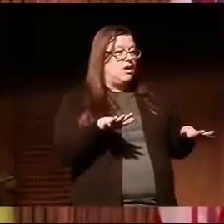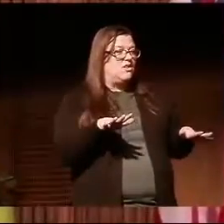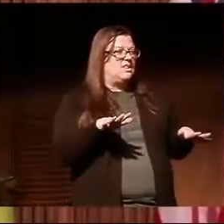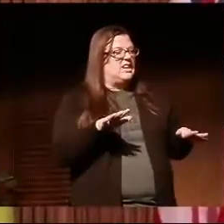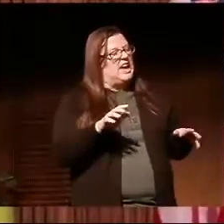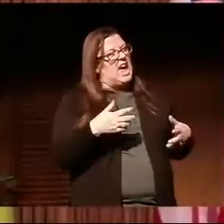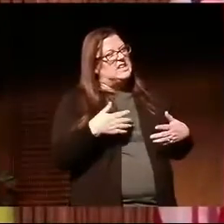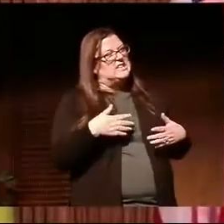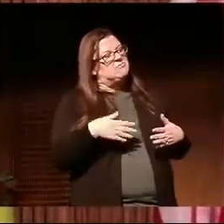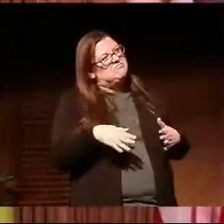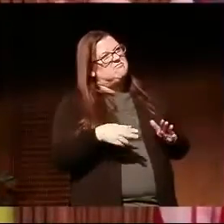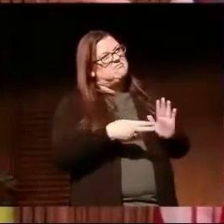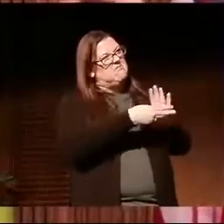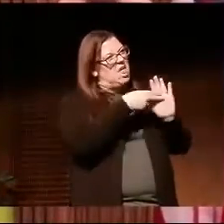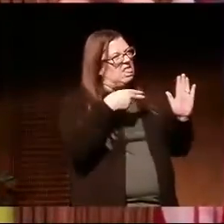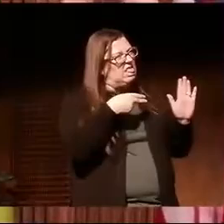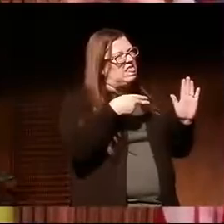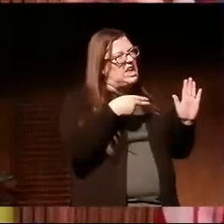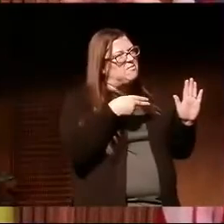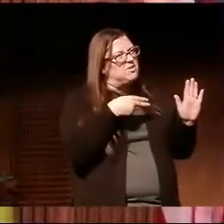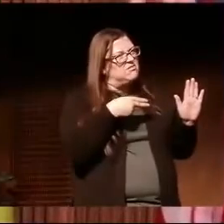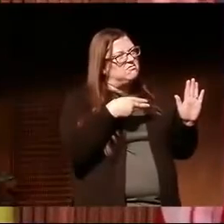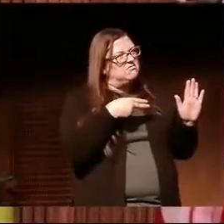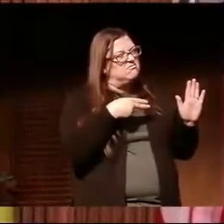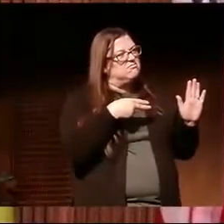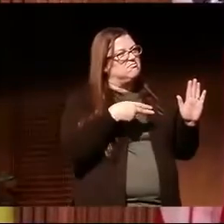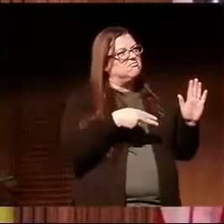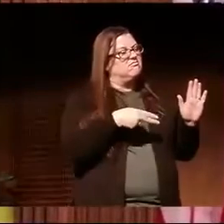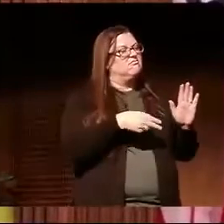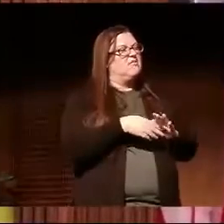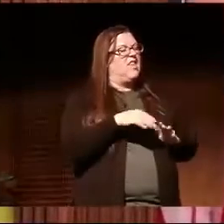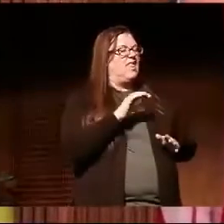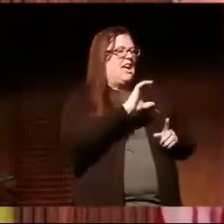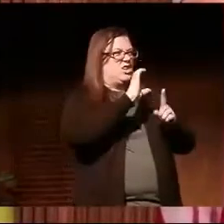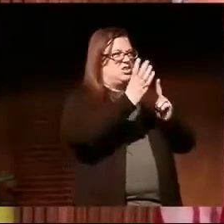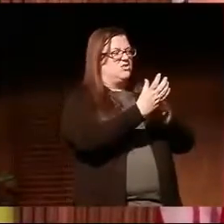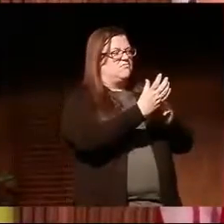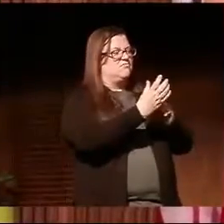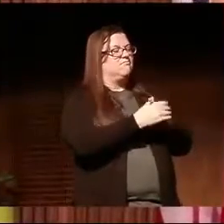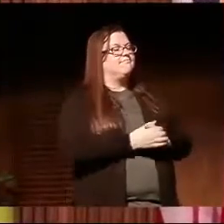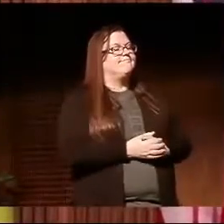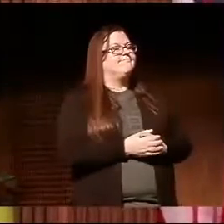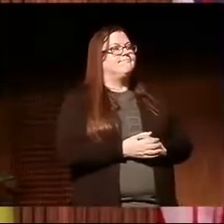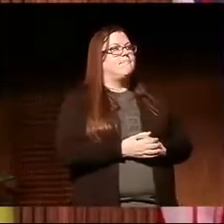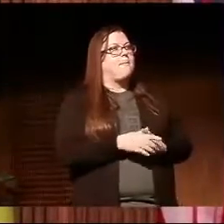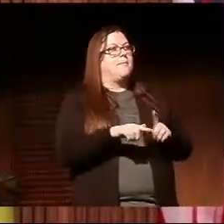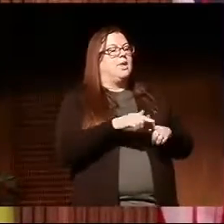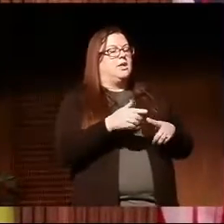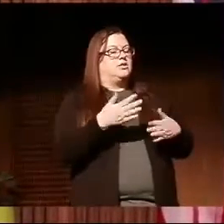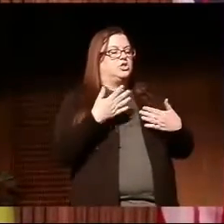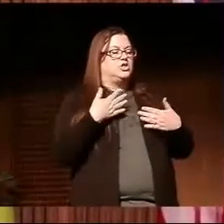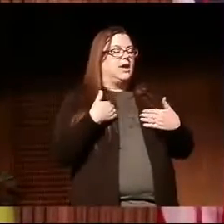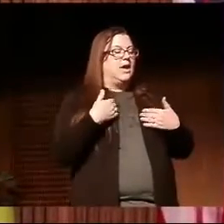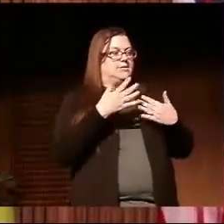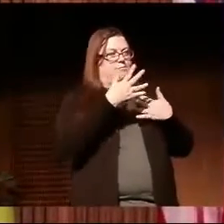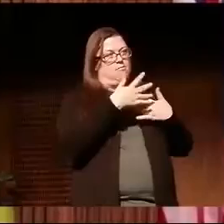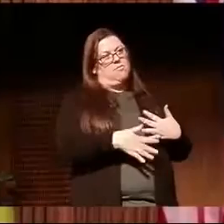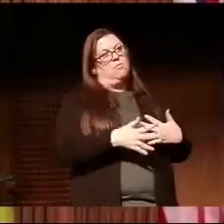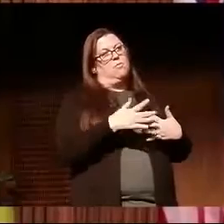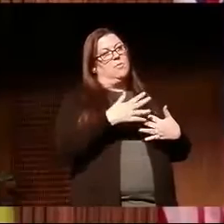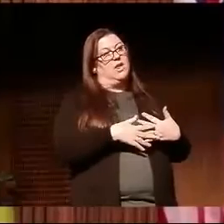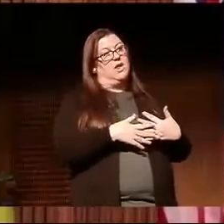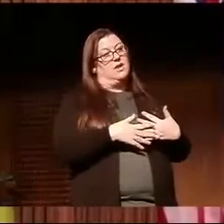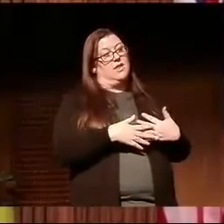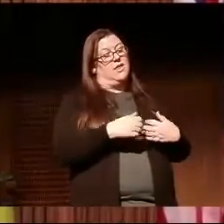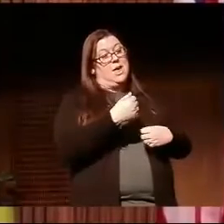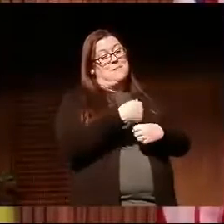certain status in that culture and society. But then she has the discharge of blood that